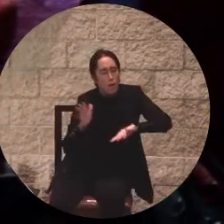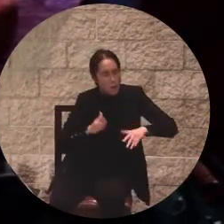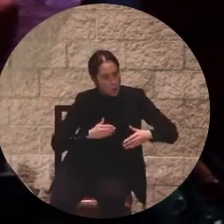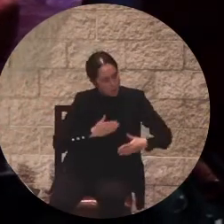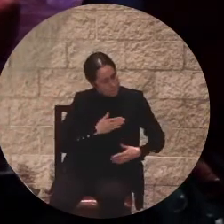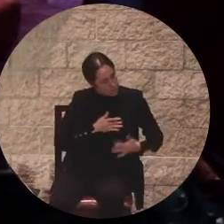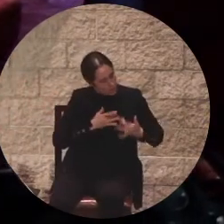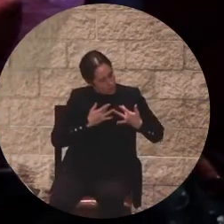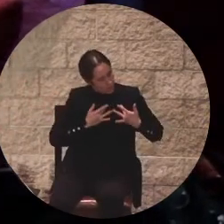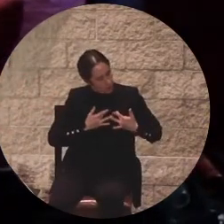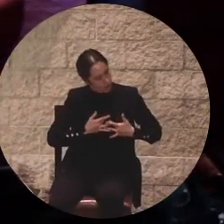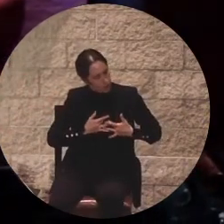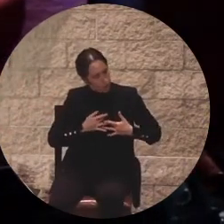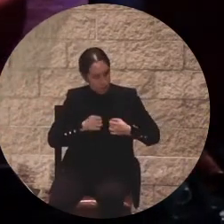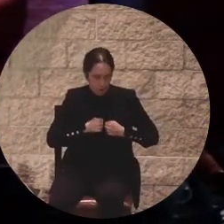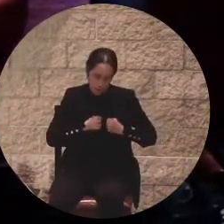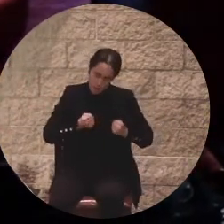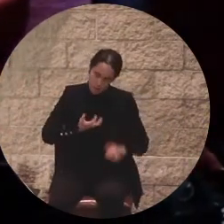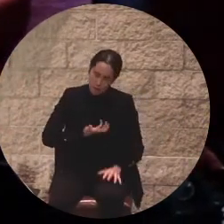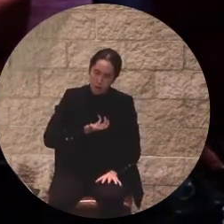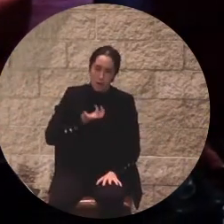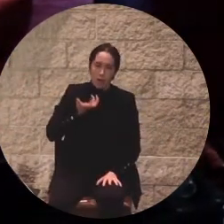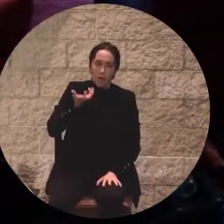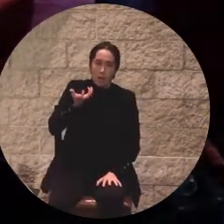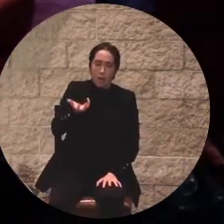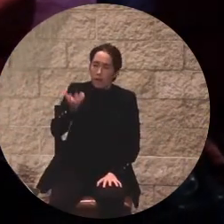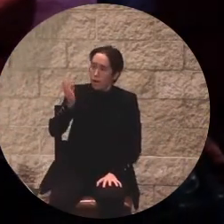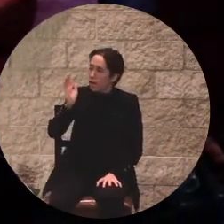my heart is in your